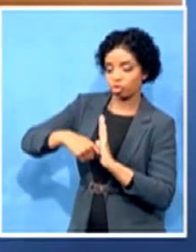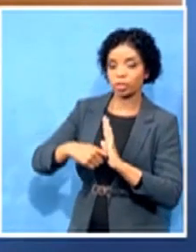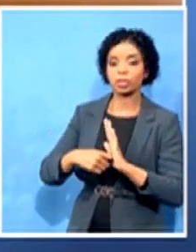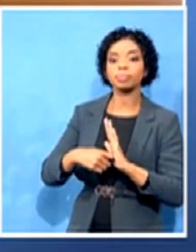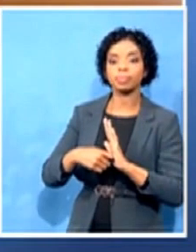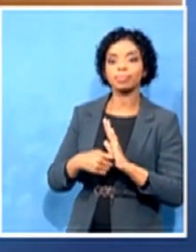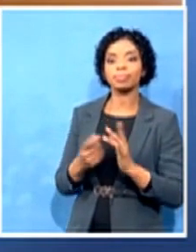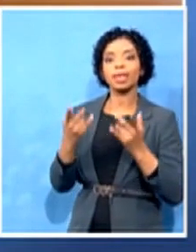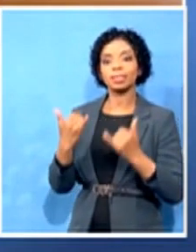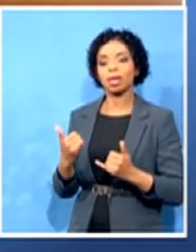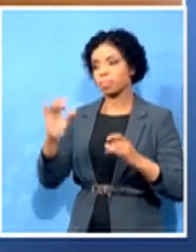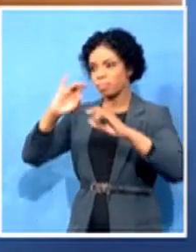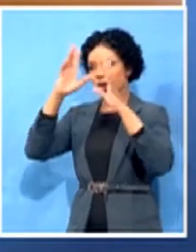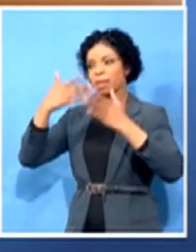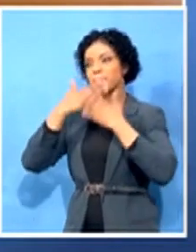this?